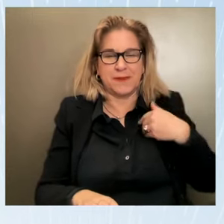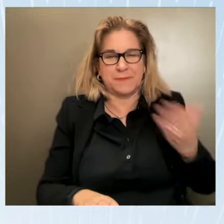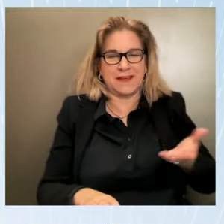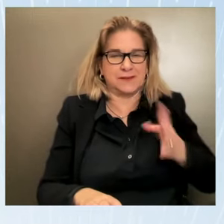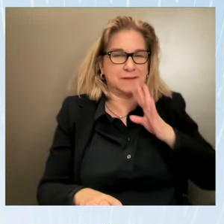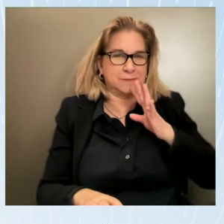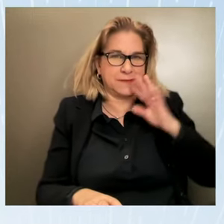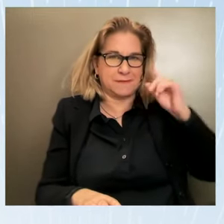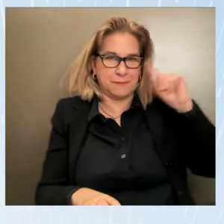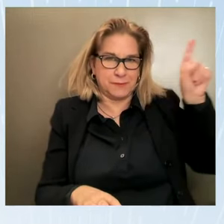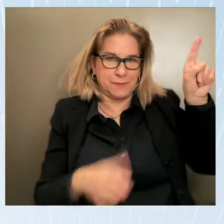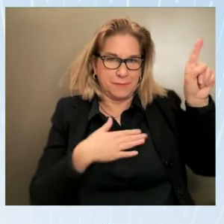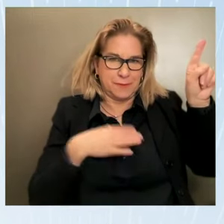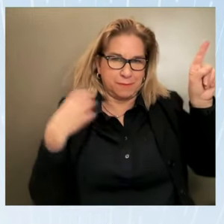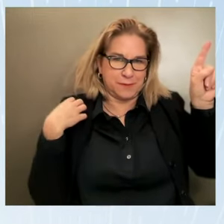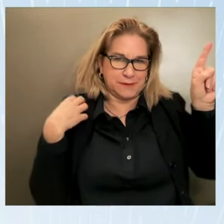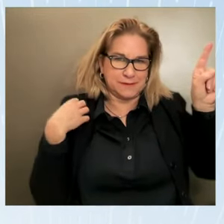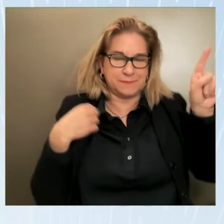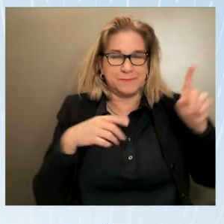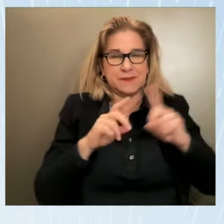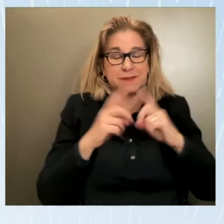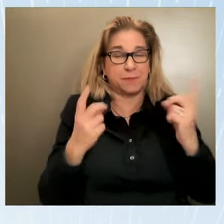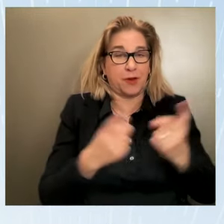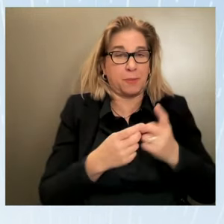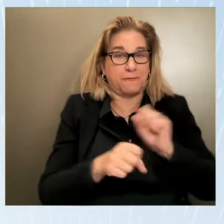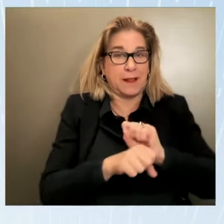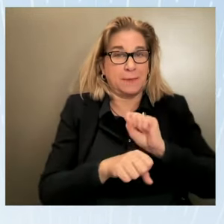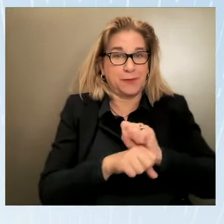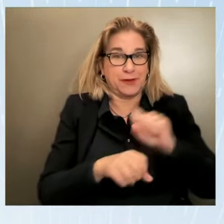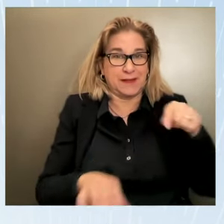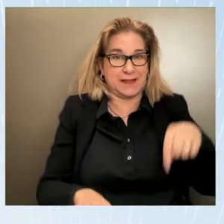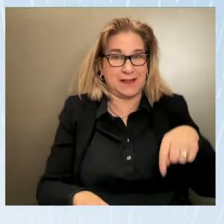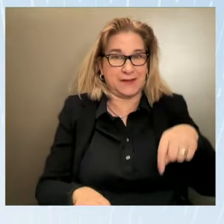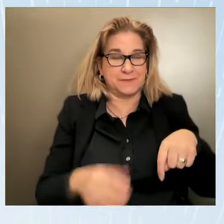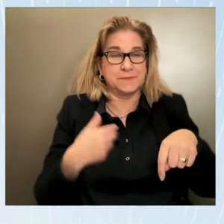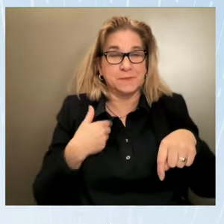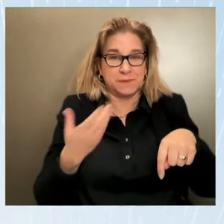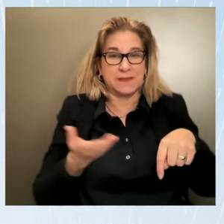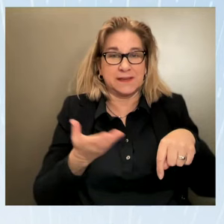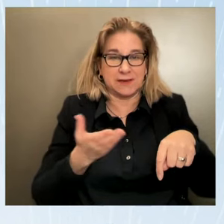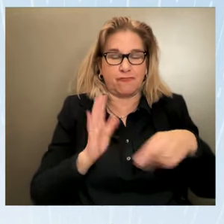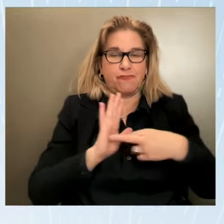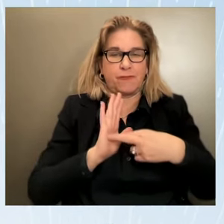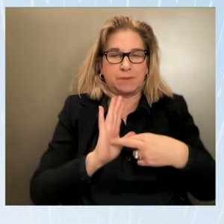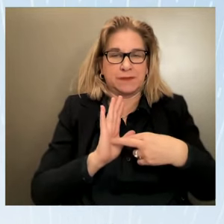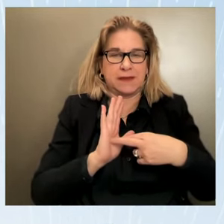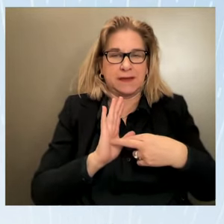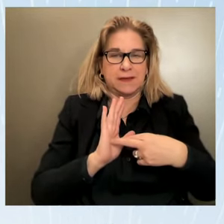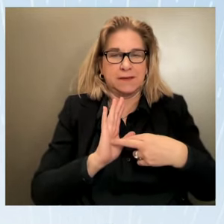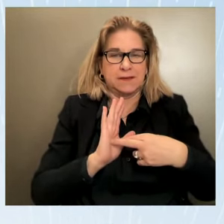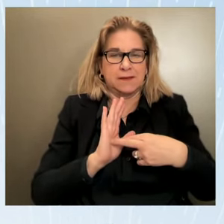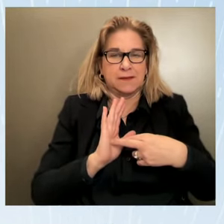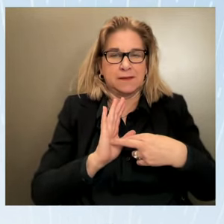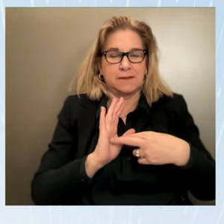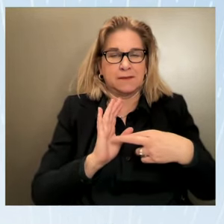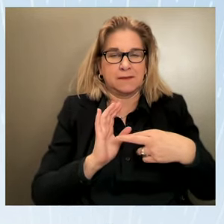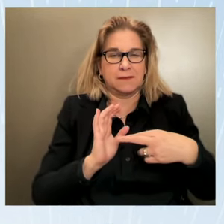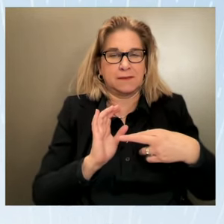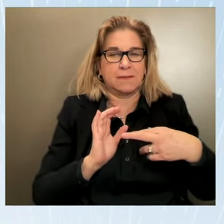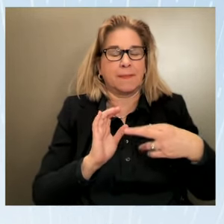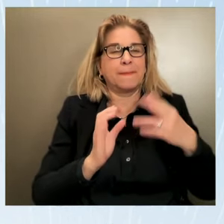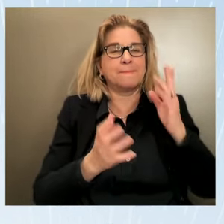on enforcing labor protections in the United States and internationally to prevent and address labor exploitation before it becomes labor